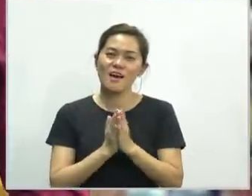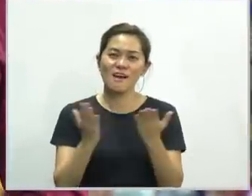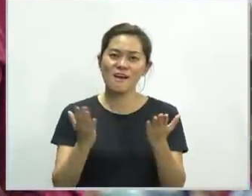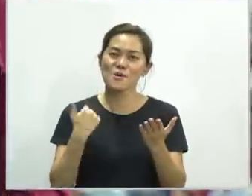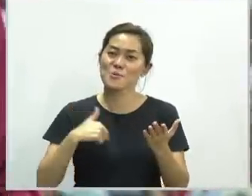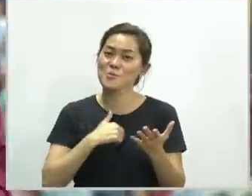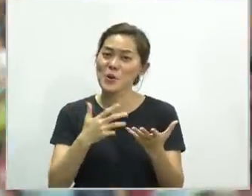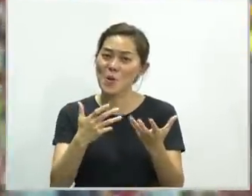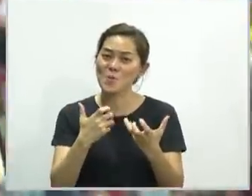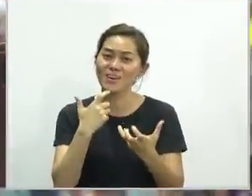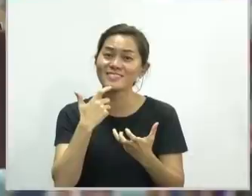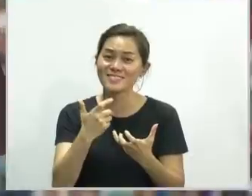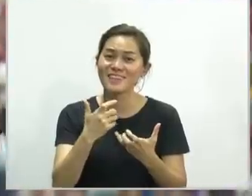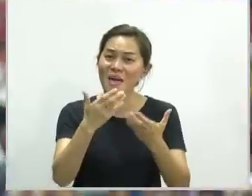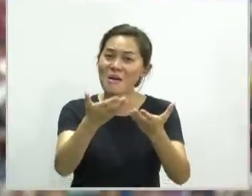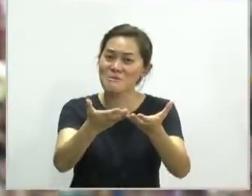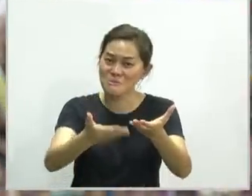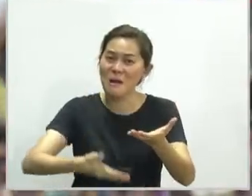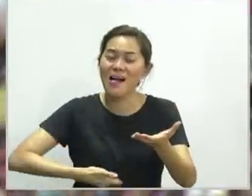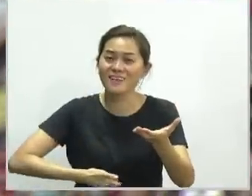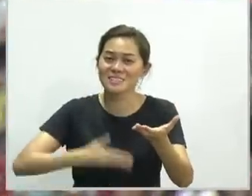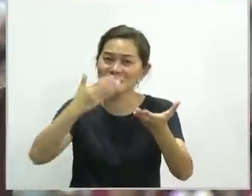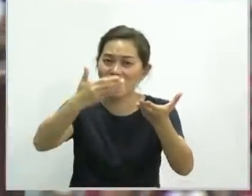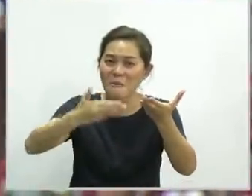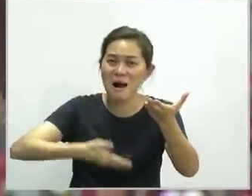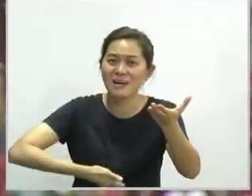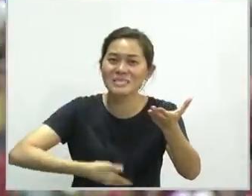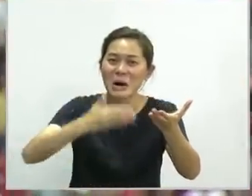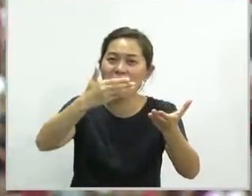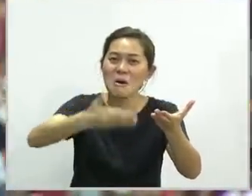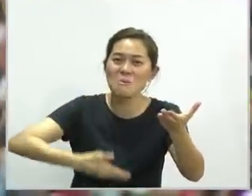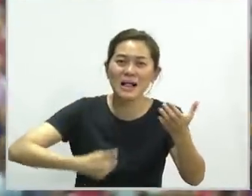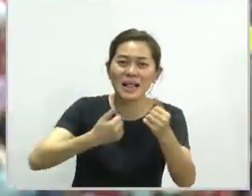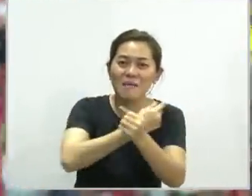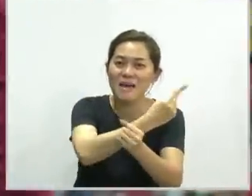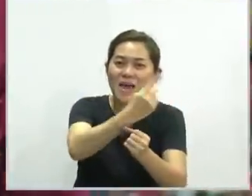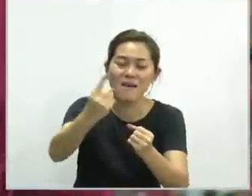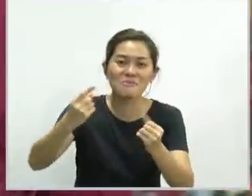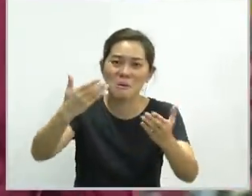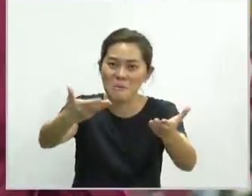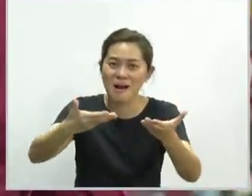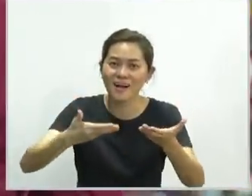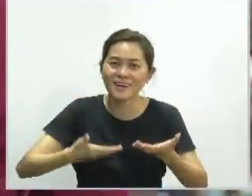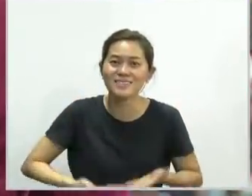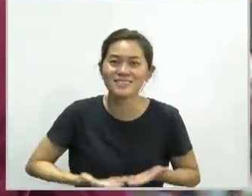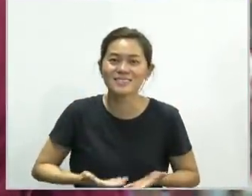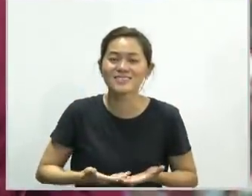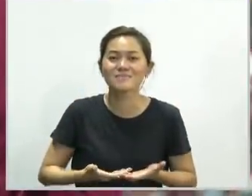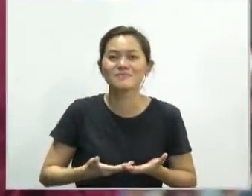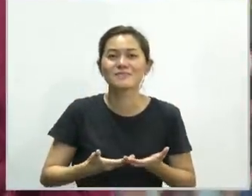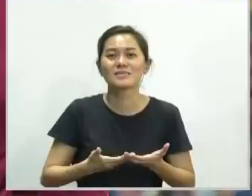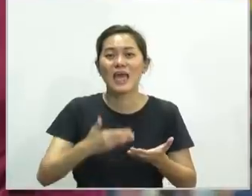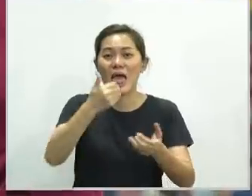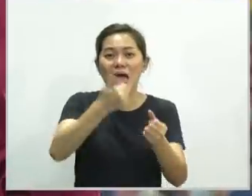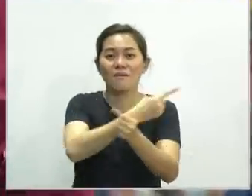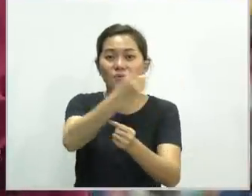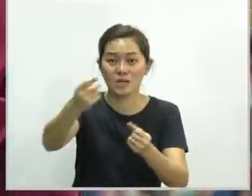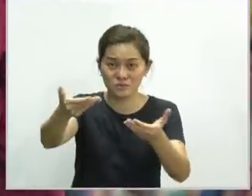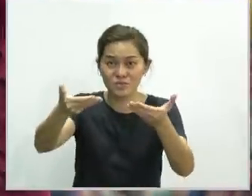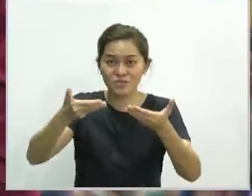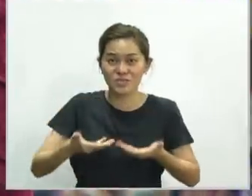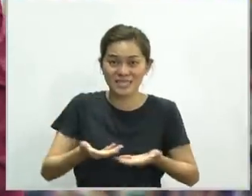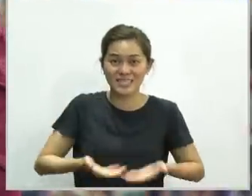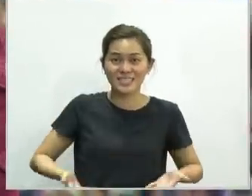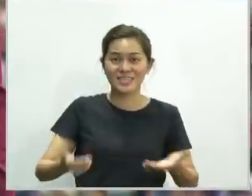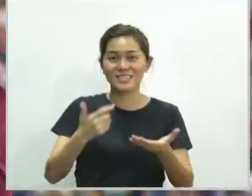So we want to say welcome to you. Welcome. Welcome everyone that has come down here to